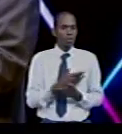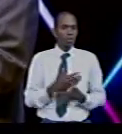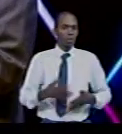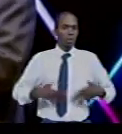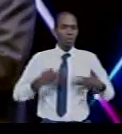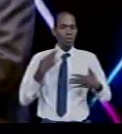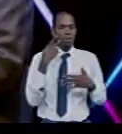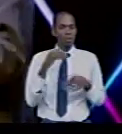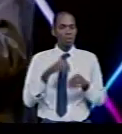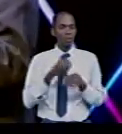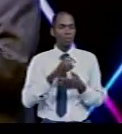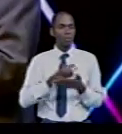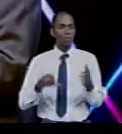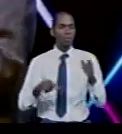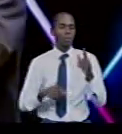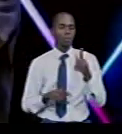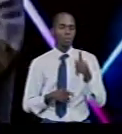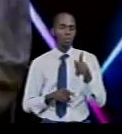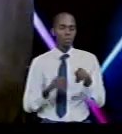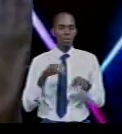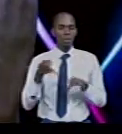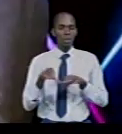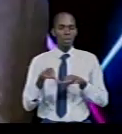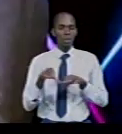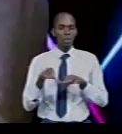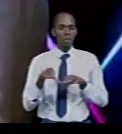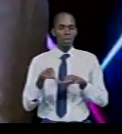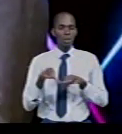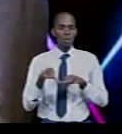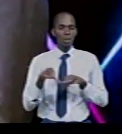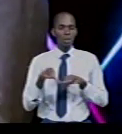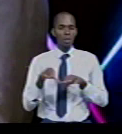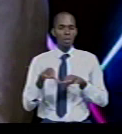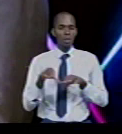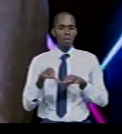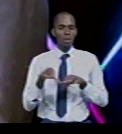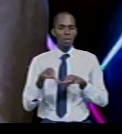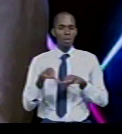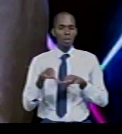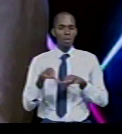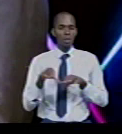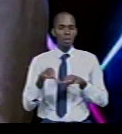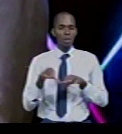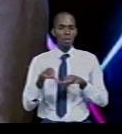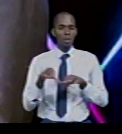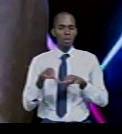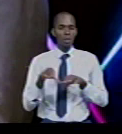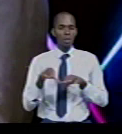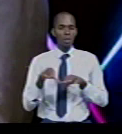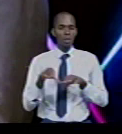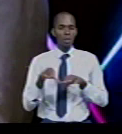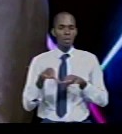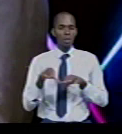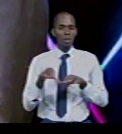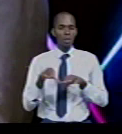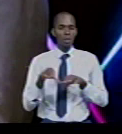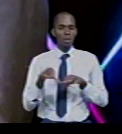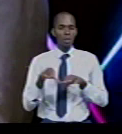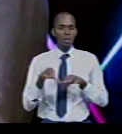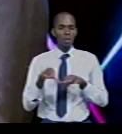21, Acts of the Apostles chapter 9, verse 21, but all that had him, they were